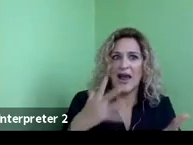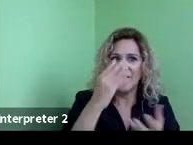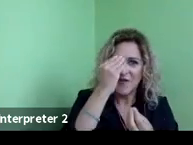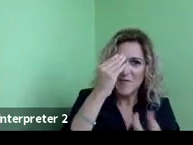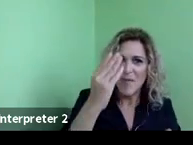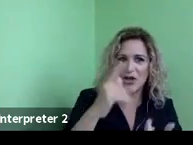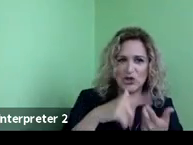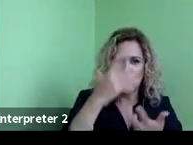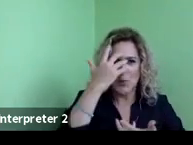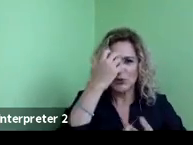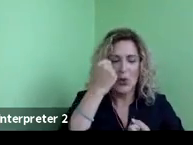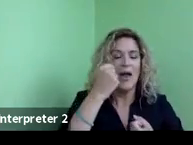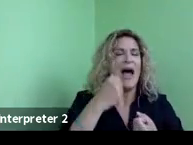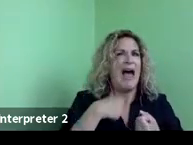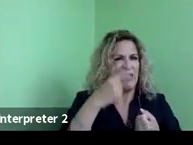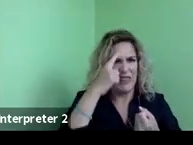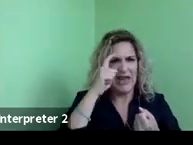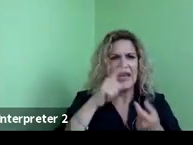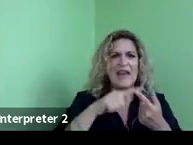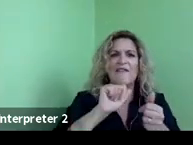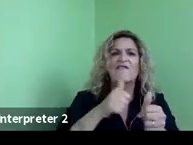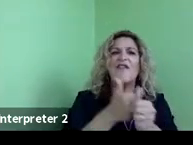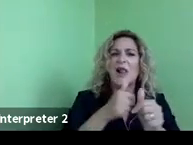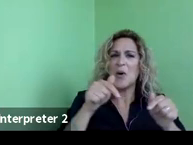to address some of these wonderful questions that have come in.